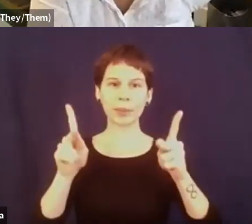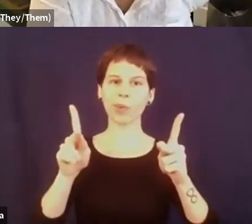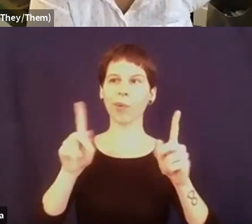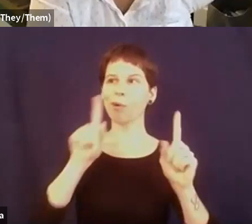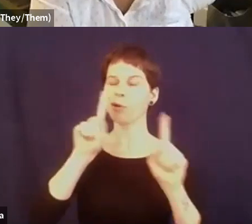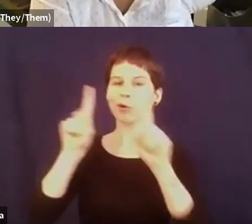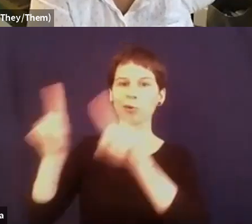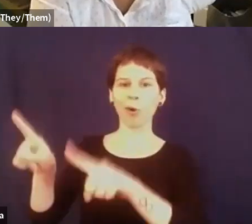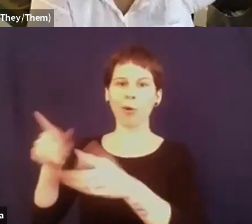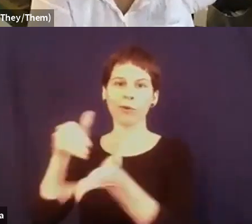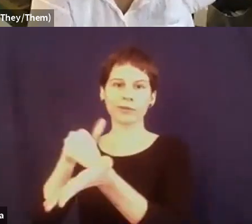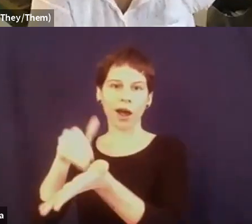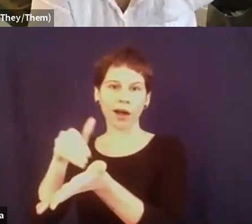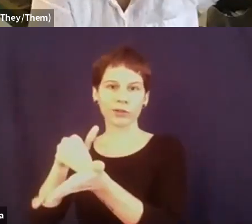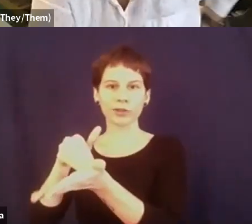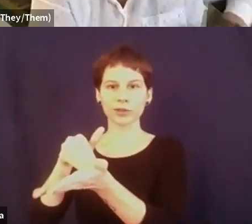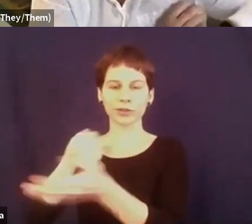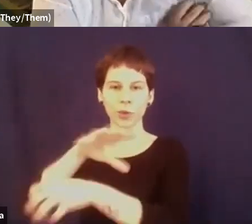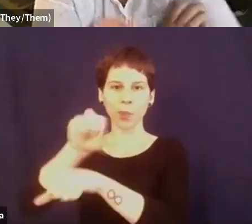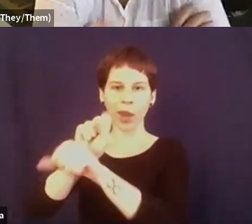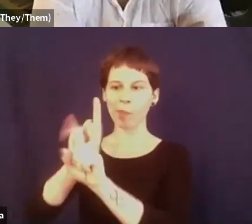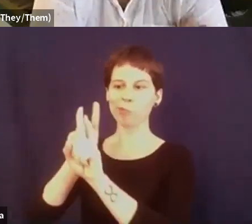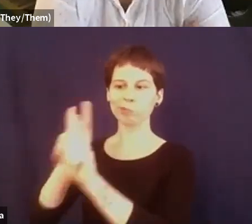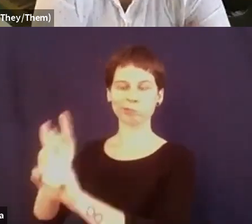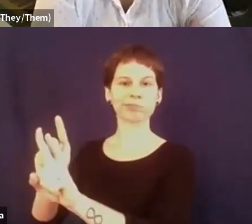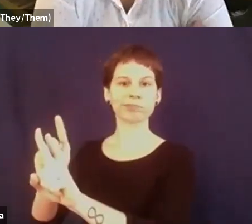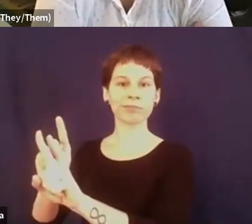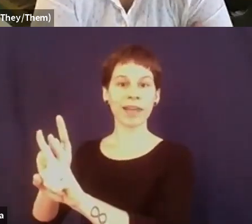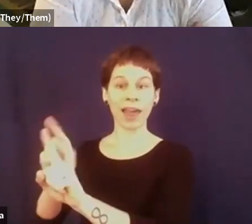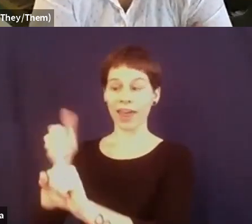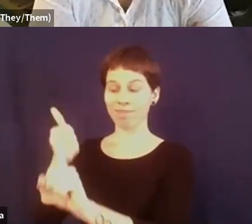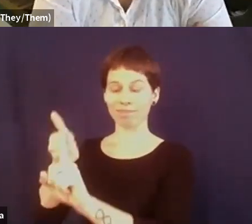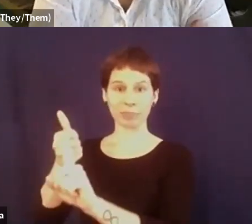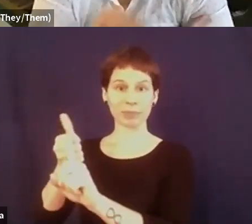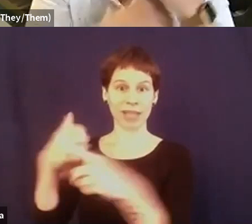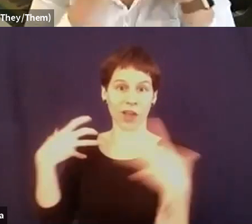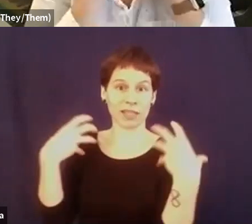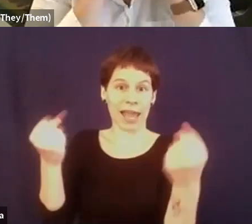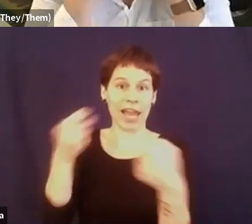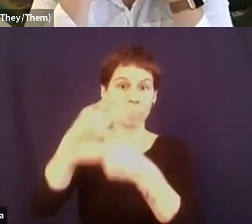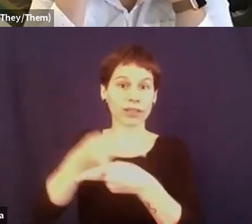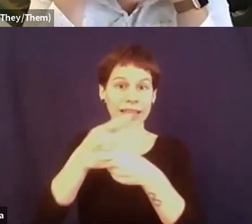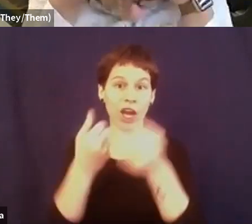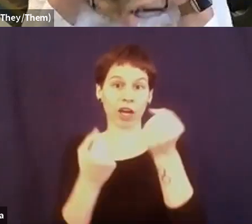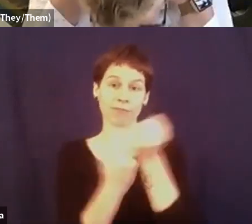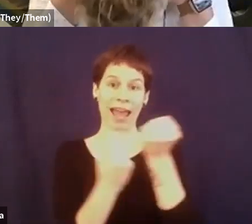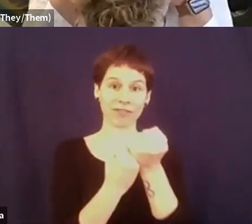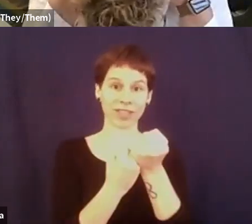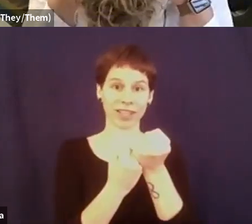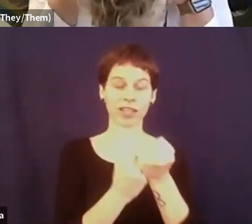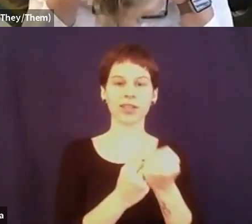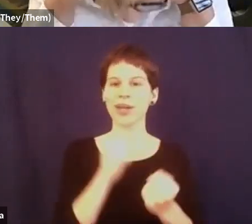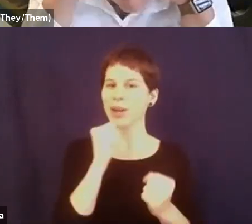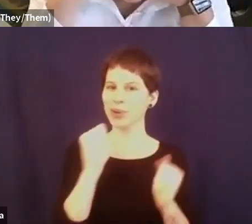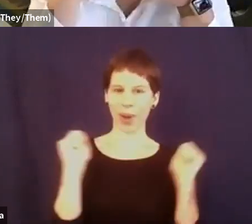doctor's appointments and to be sort of a healthcare advocate. But I will say, and they would say too, that not all of the people accompanying are